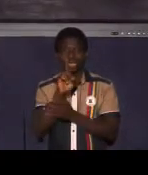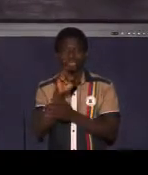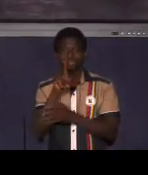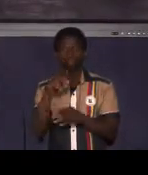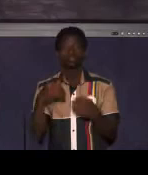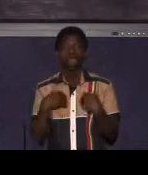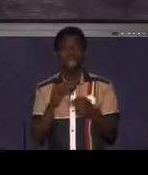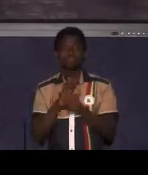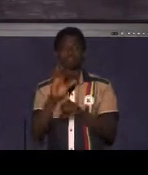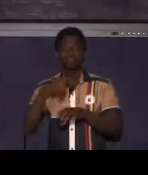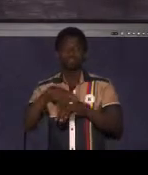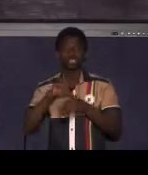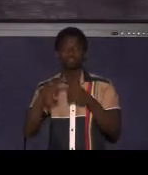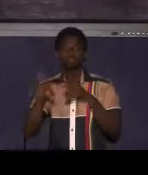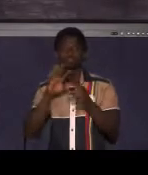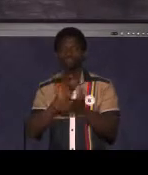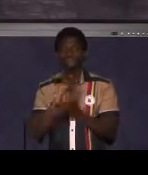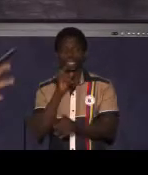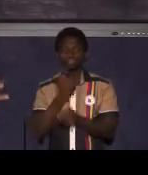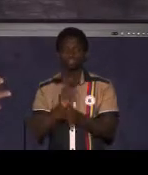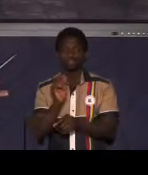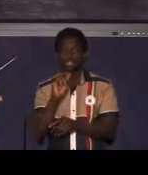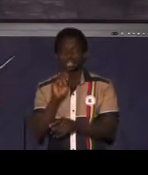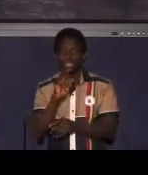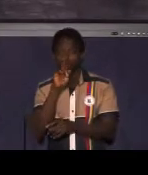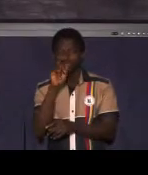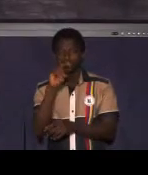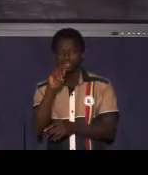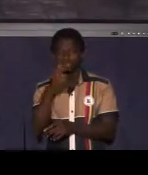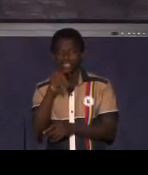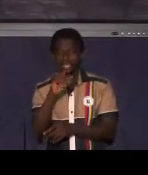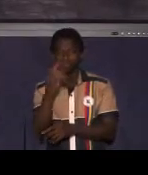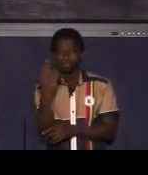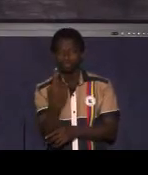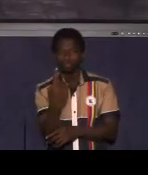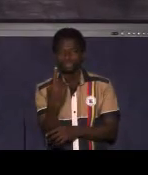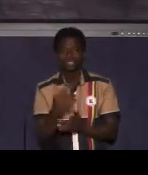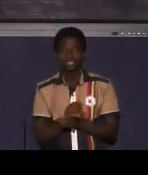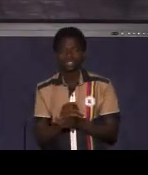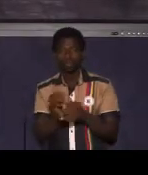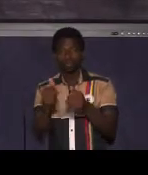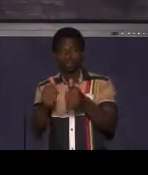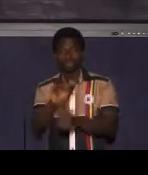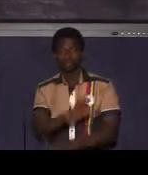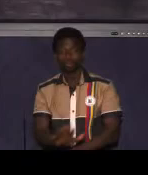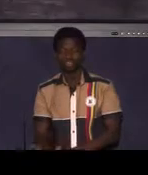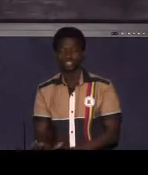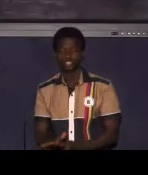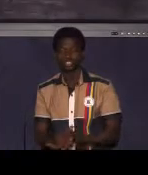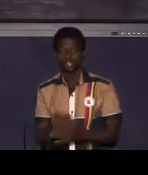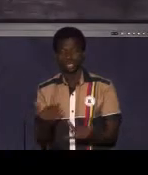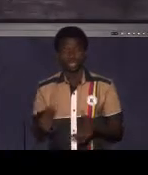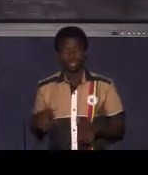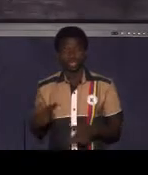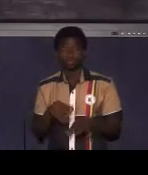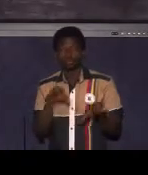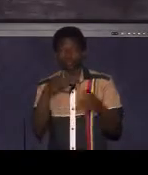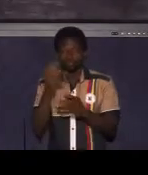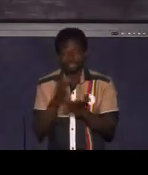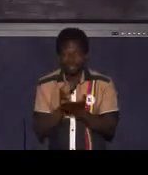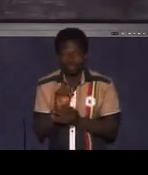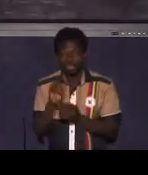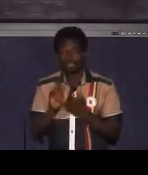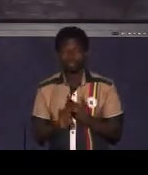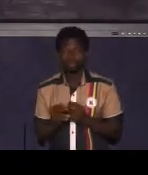that? You have enough time to do that. Just write the question tags only. Well done, children. Now let's